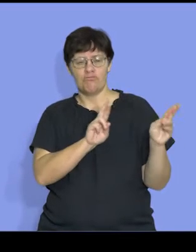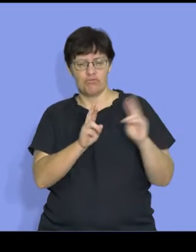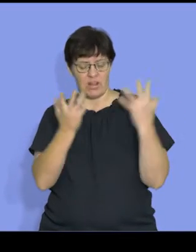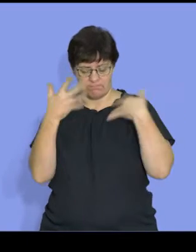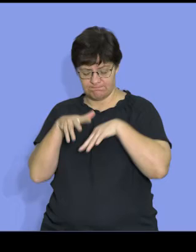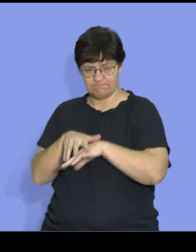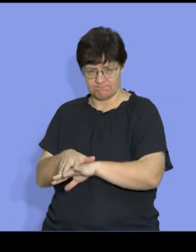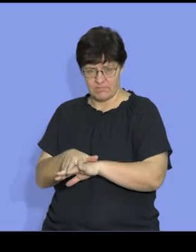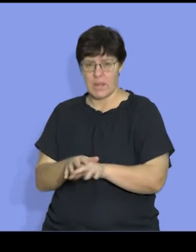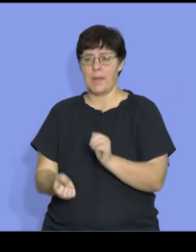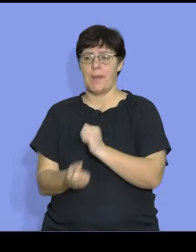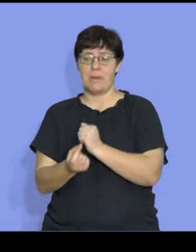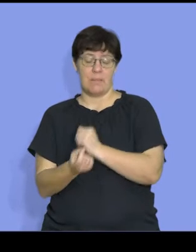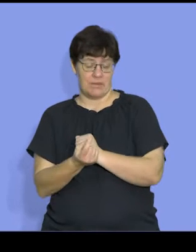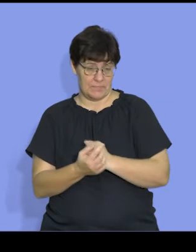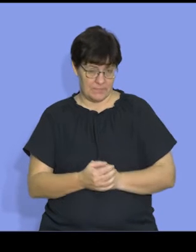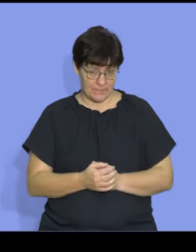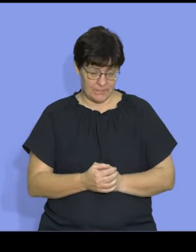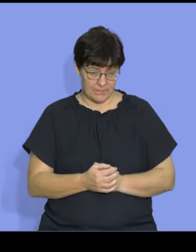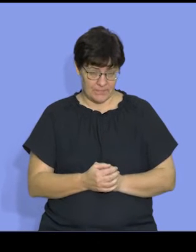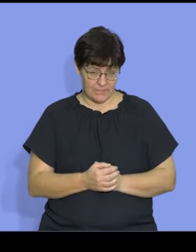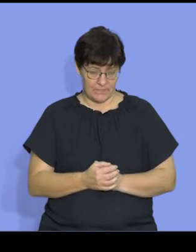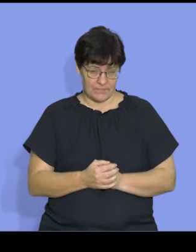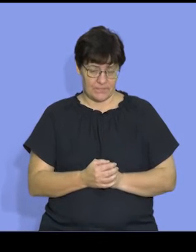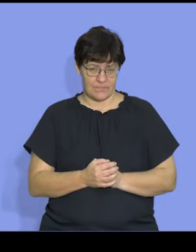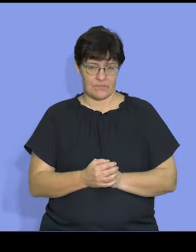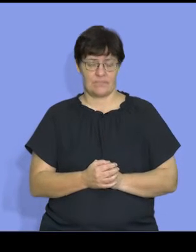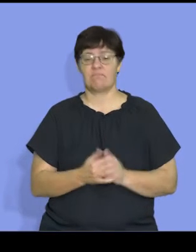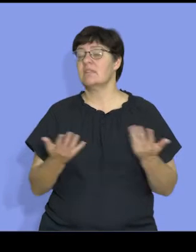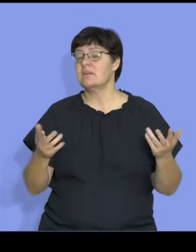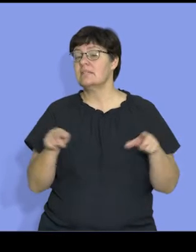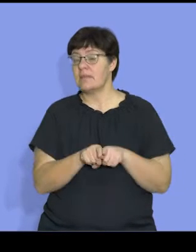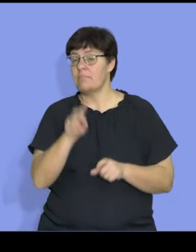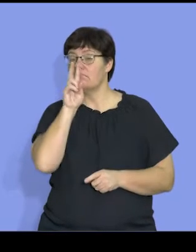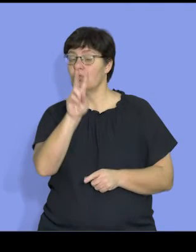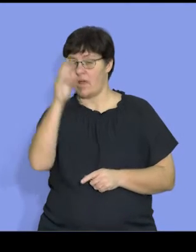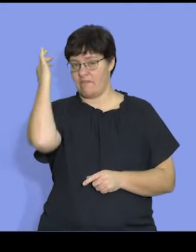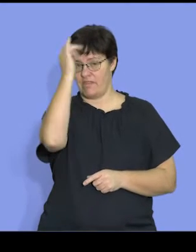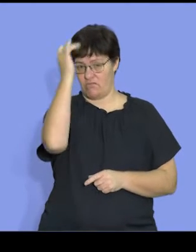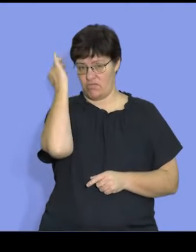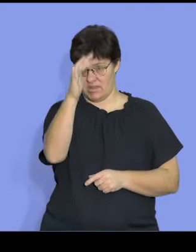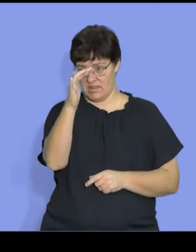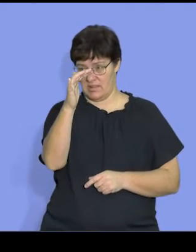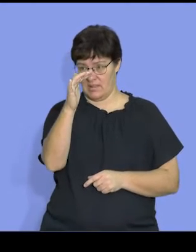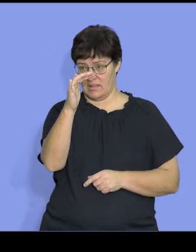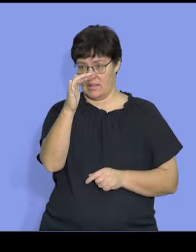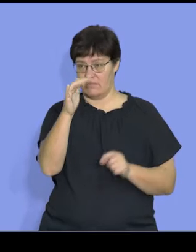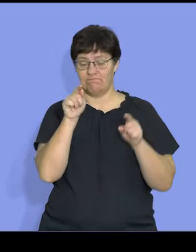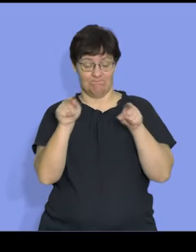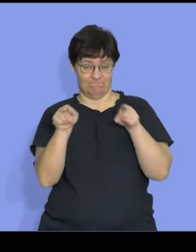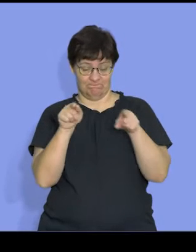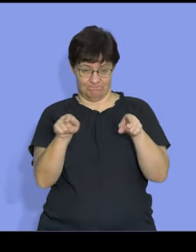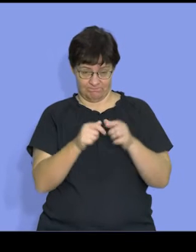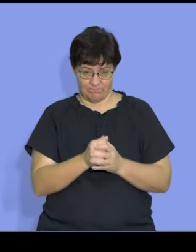as acids and bases are concerned. But more importantly, we would also look at the theories that have to do